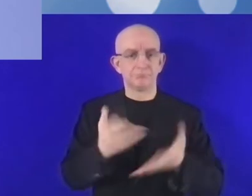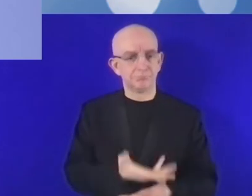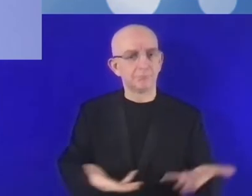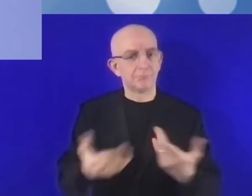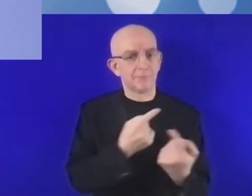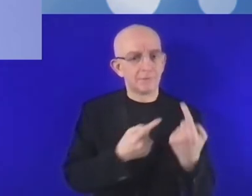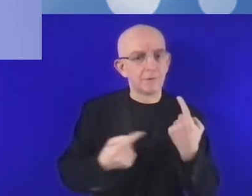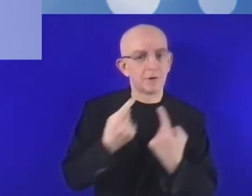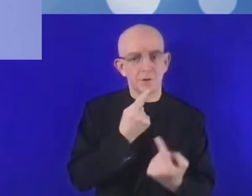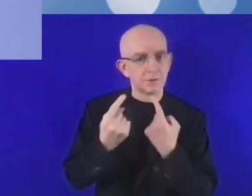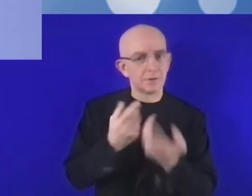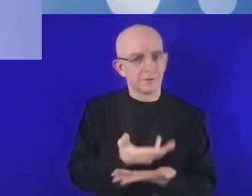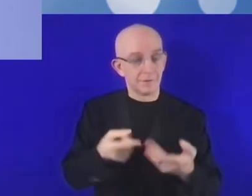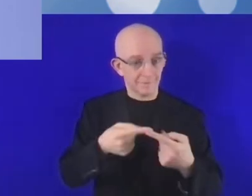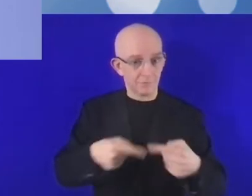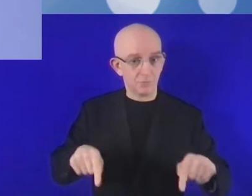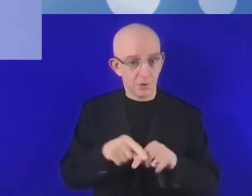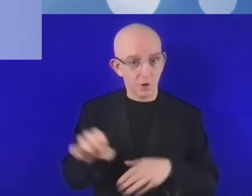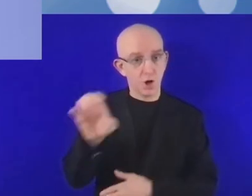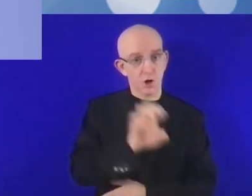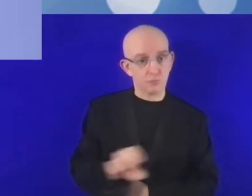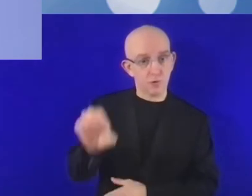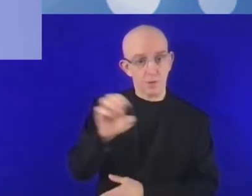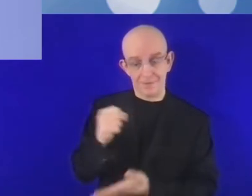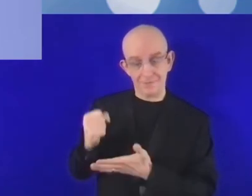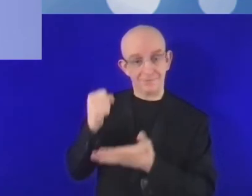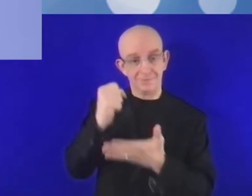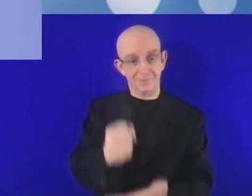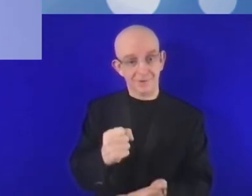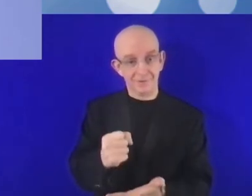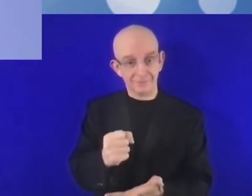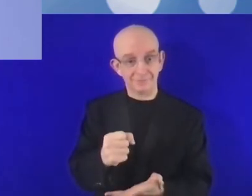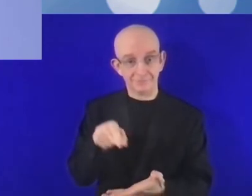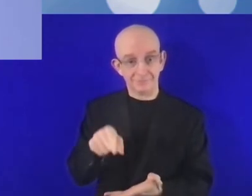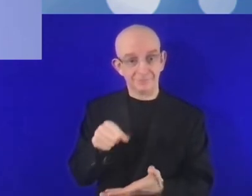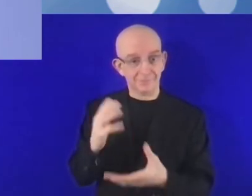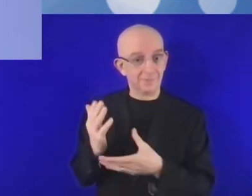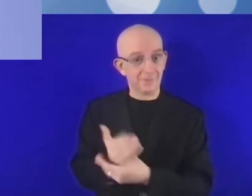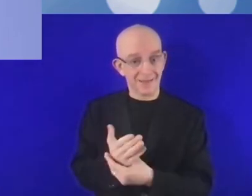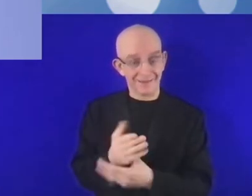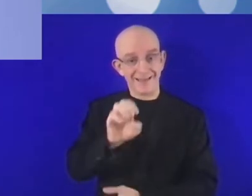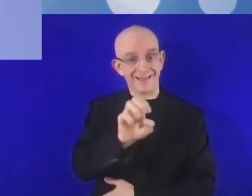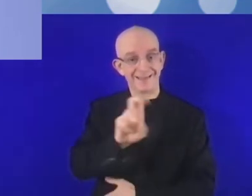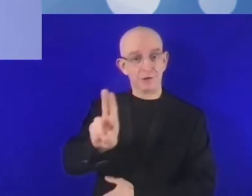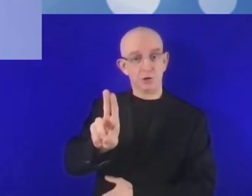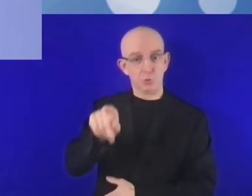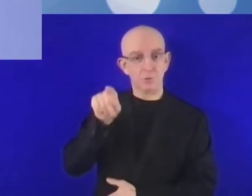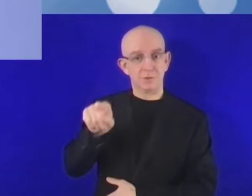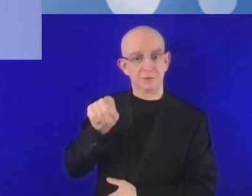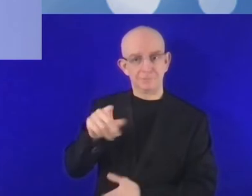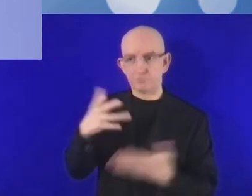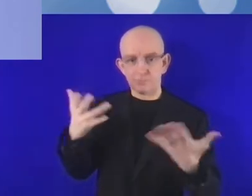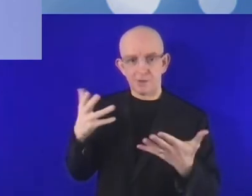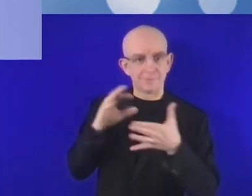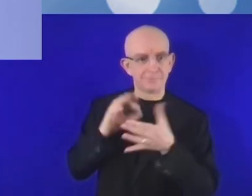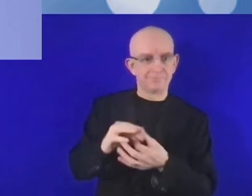and our eib group comprises the european investment bank and european investment fund and